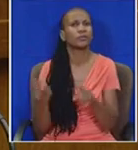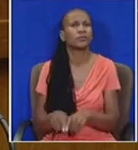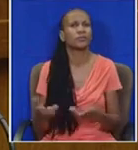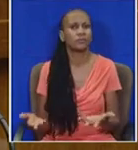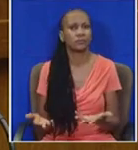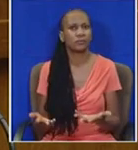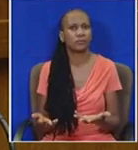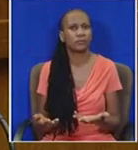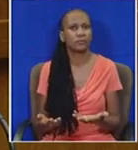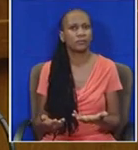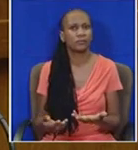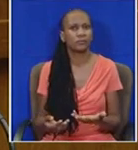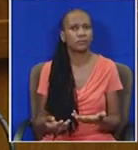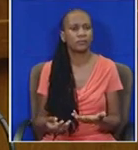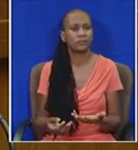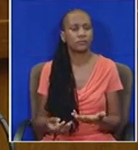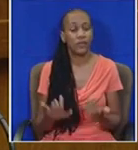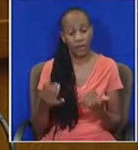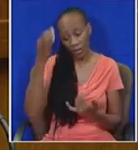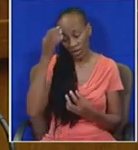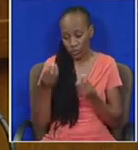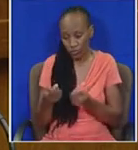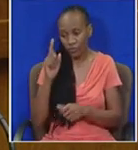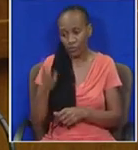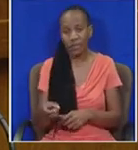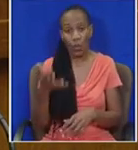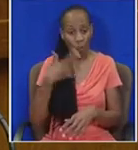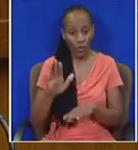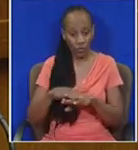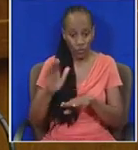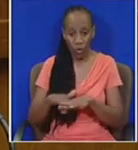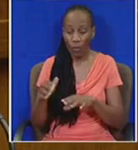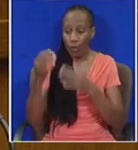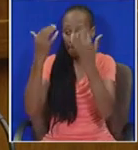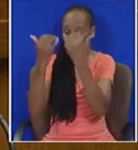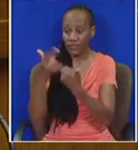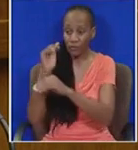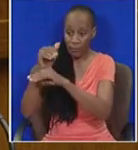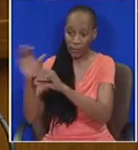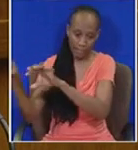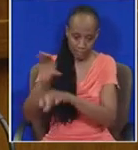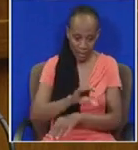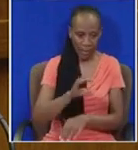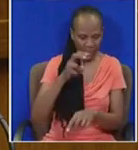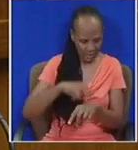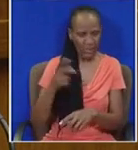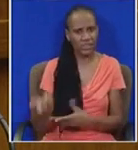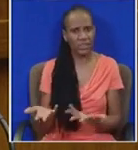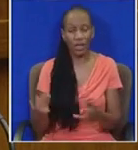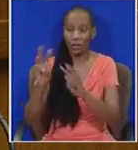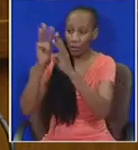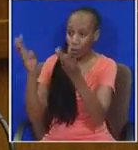our government must deal with if we want to attract larger volume of investment. I quote, "The world investor community